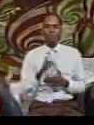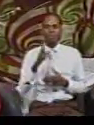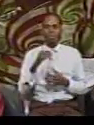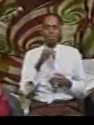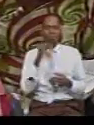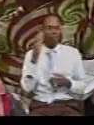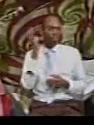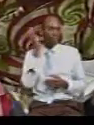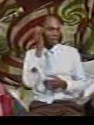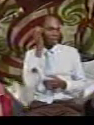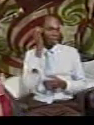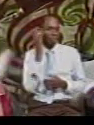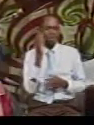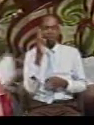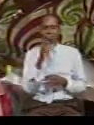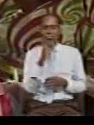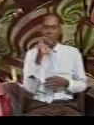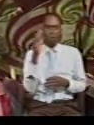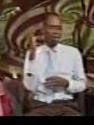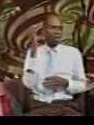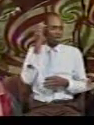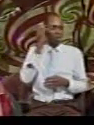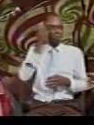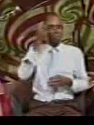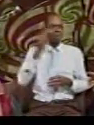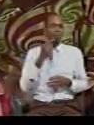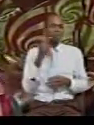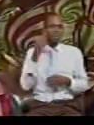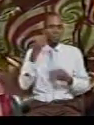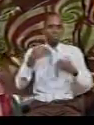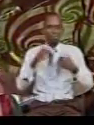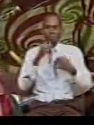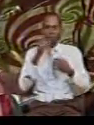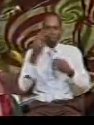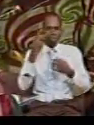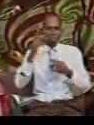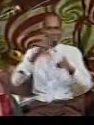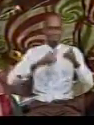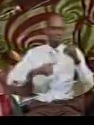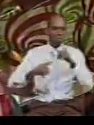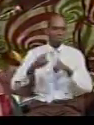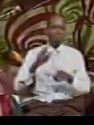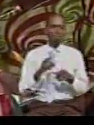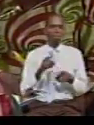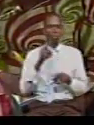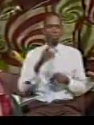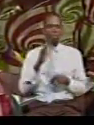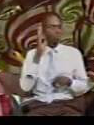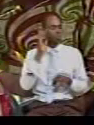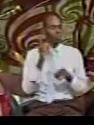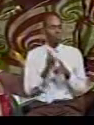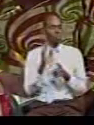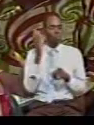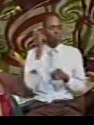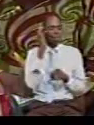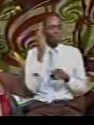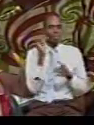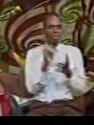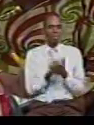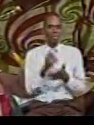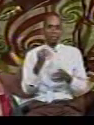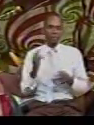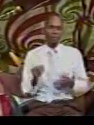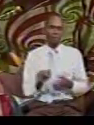heard? If you have not heard it before, today you will hear. That the everlasting God, the Lord,